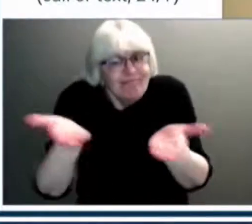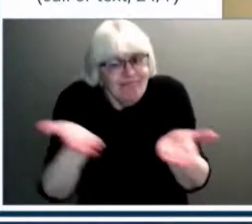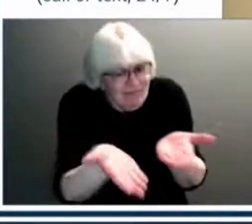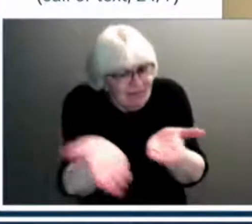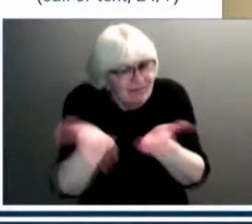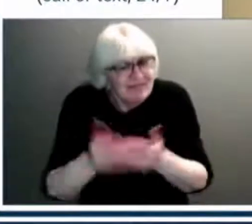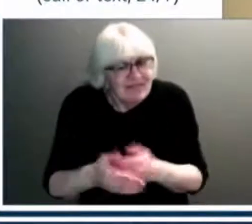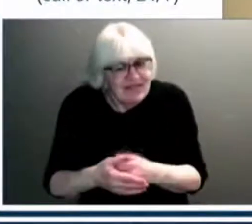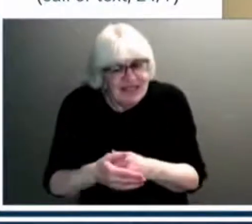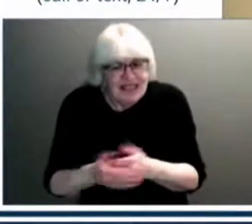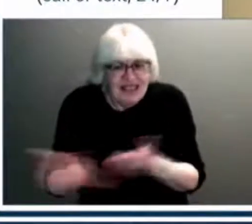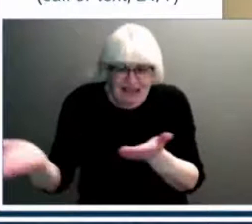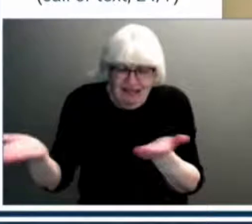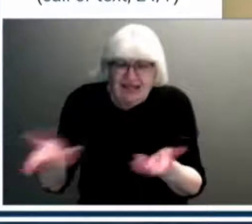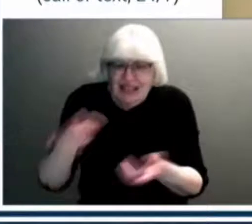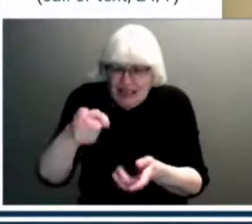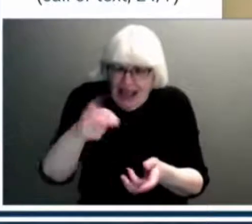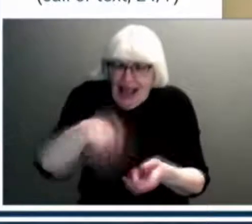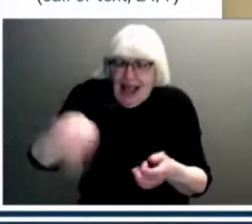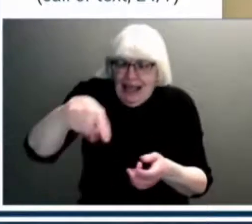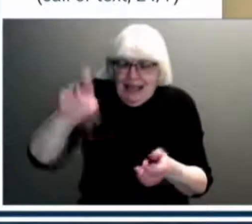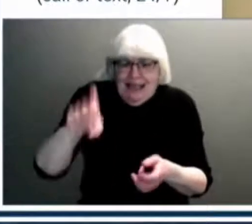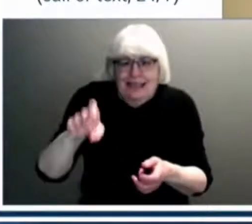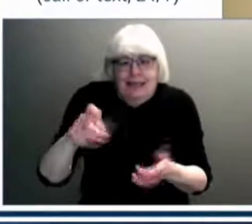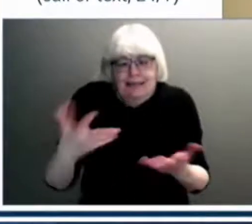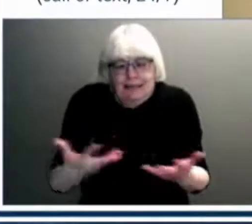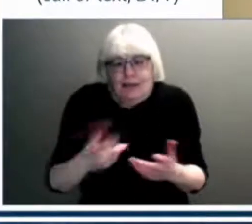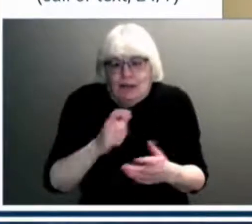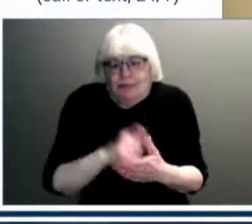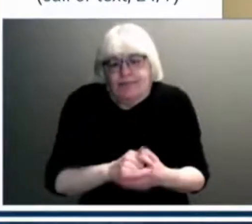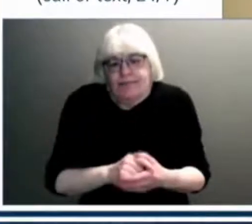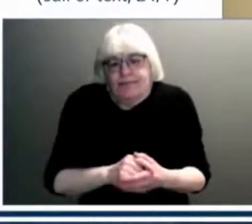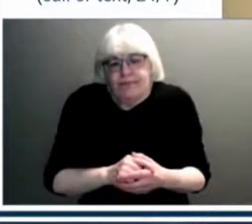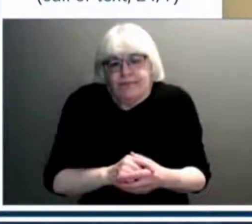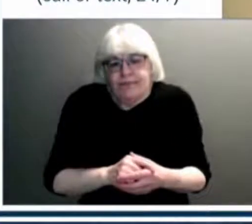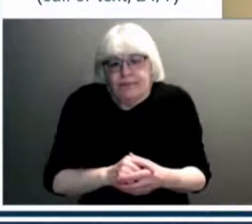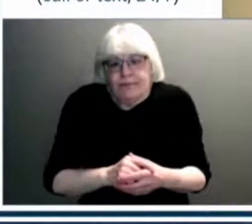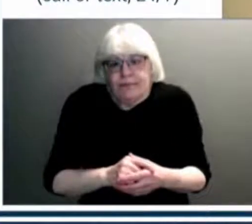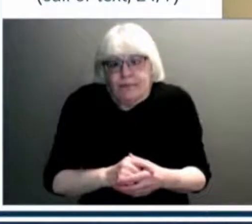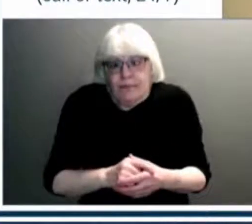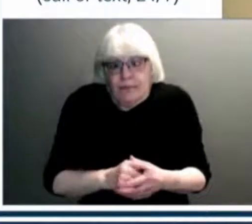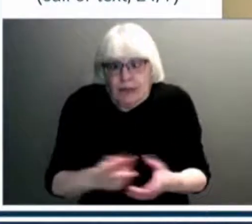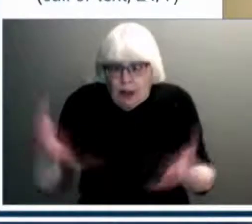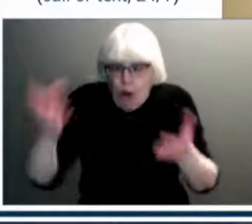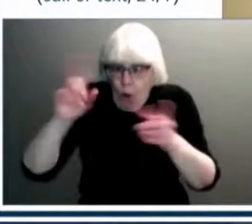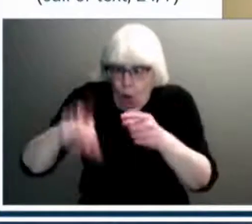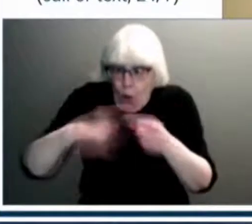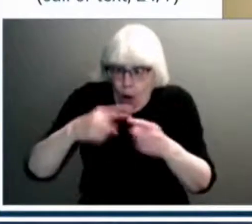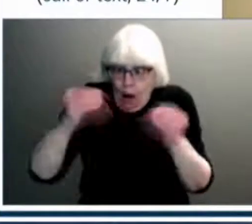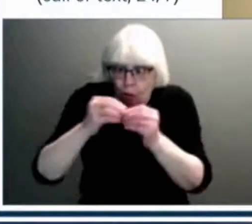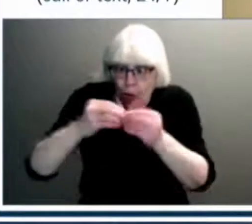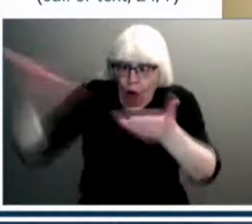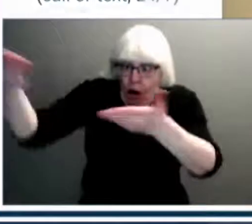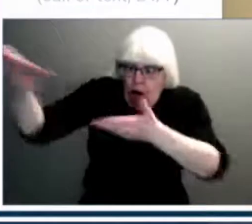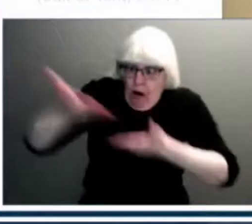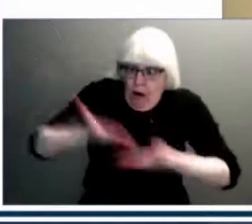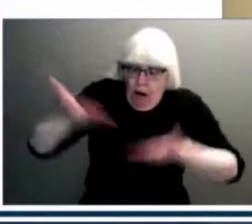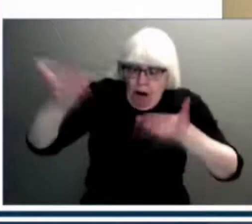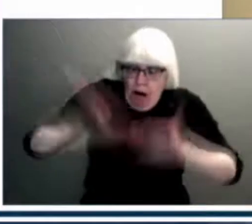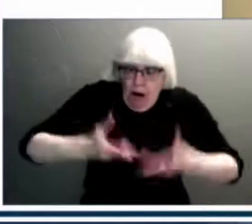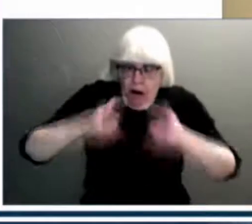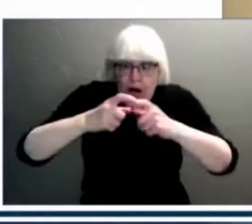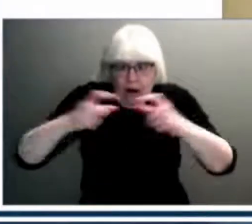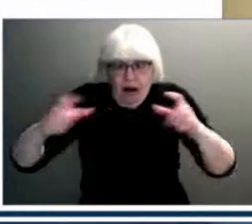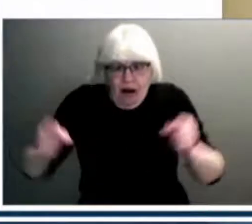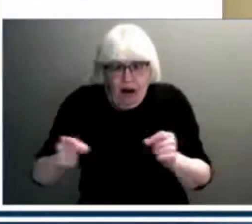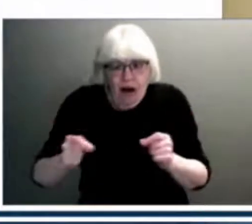than this. Once we have more rapid tests in the province, we'll work to make them available in more community locations